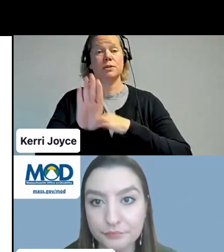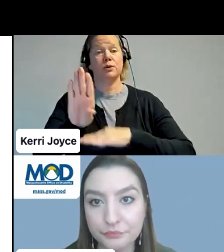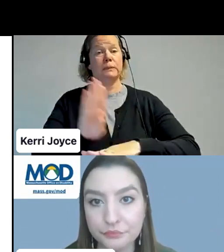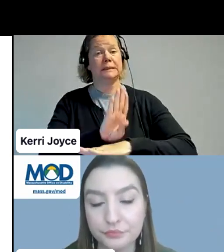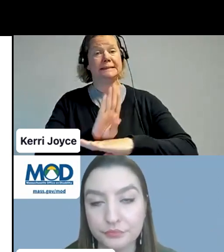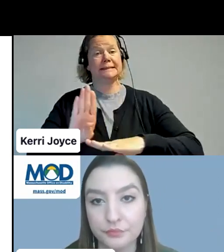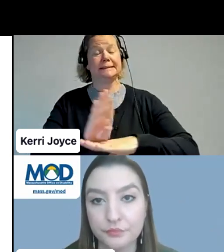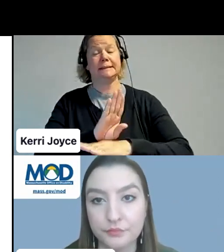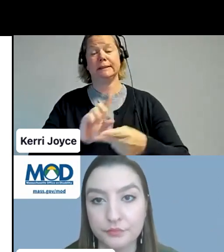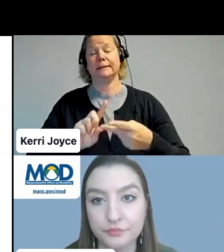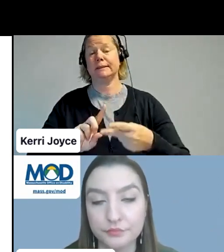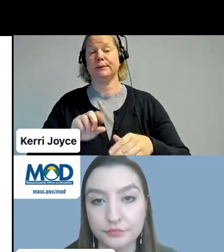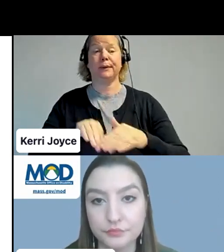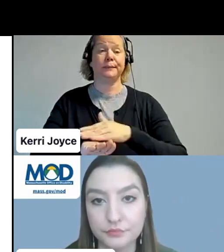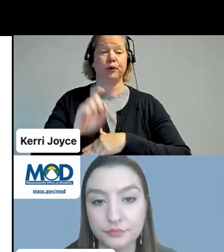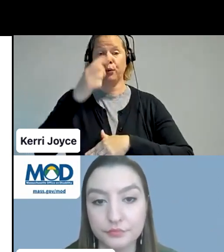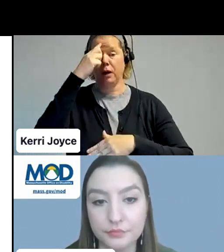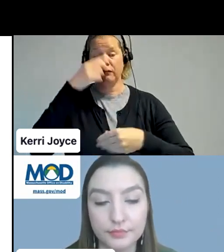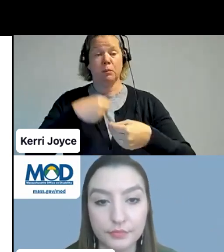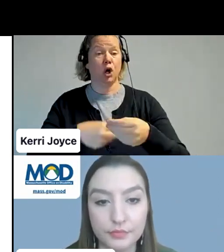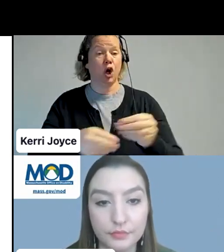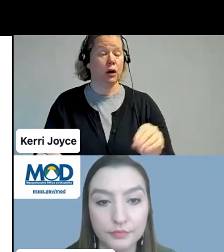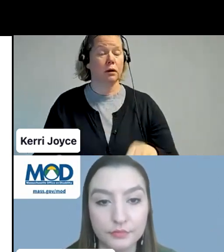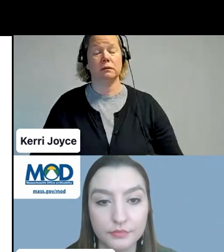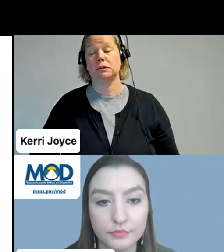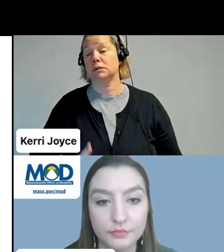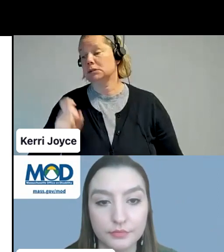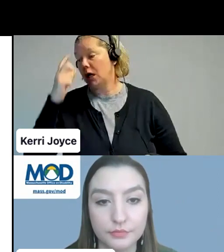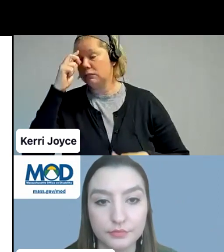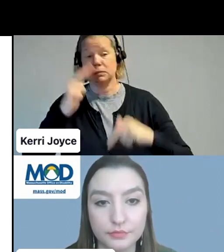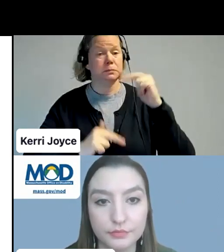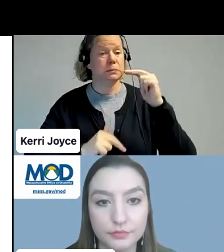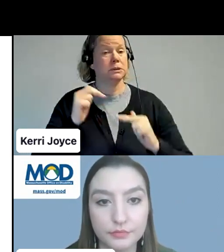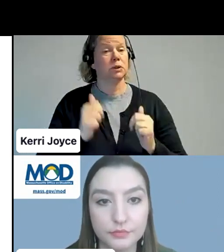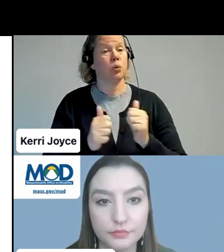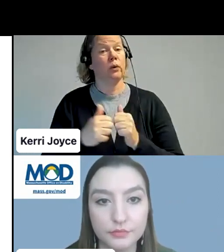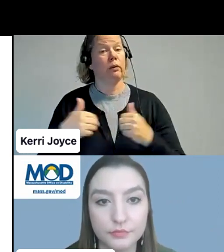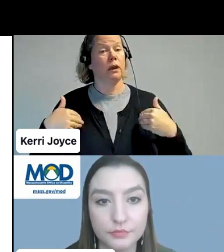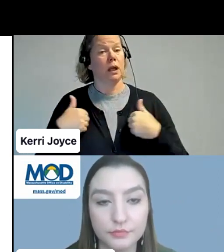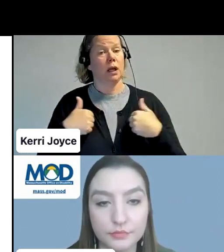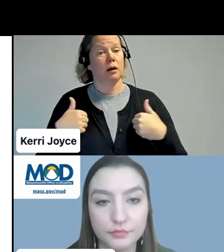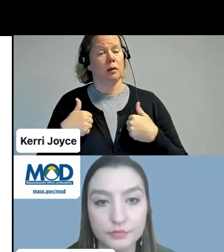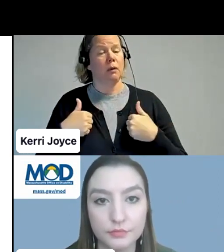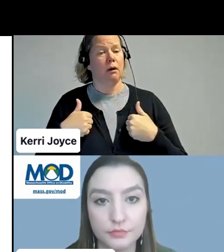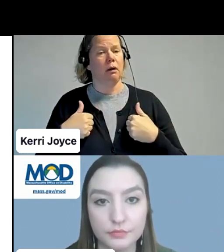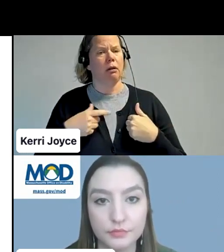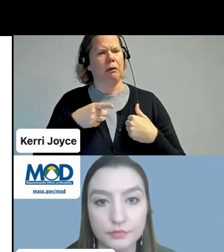or government offices, facility area with an animal, how do you evaluate whether